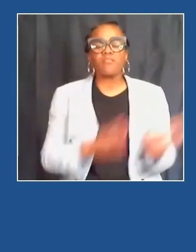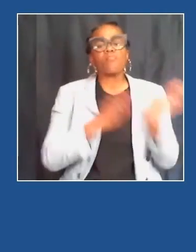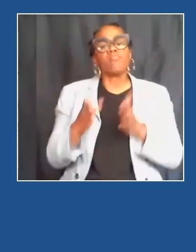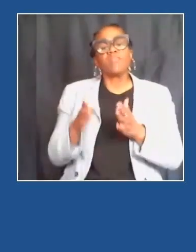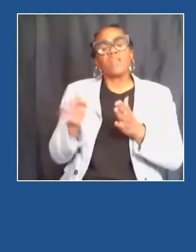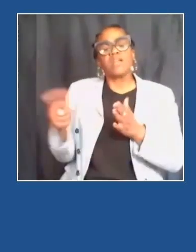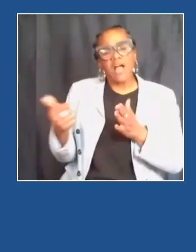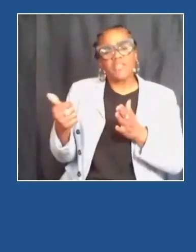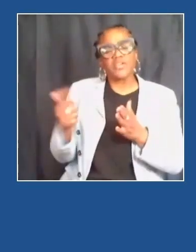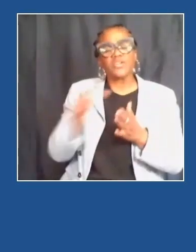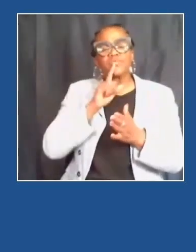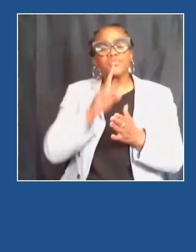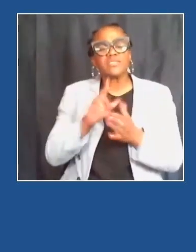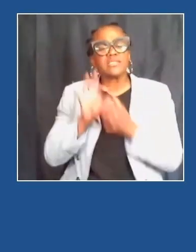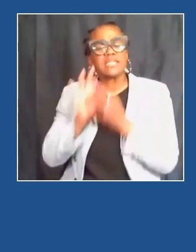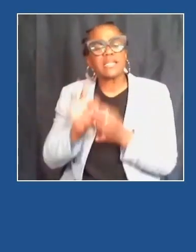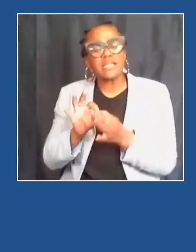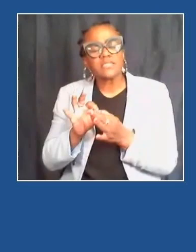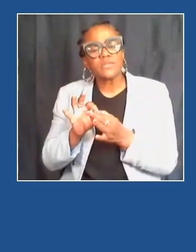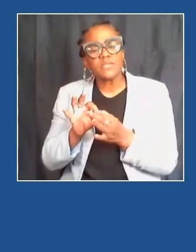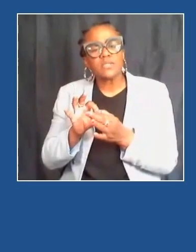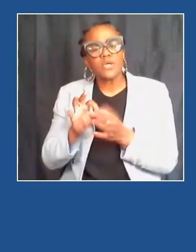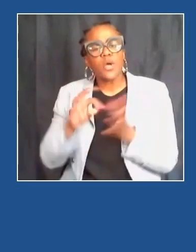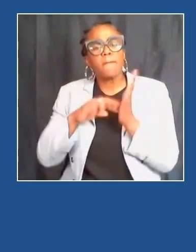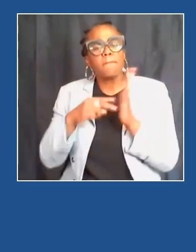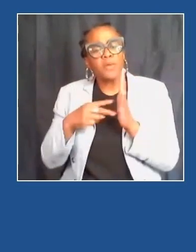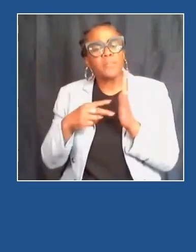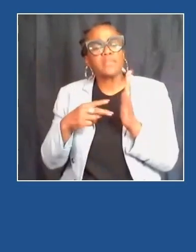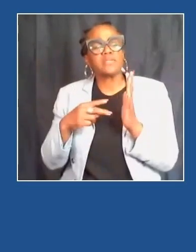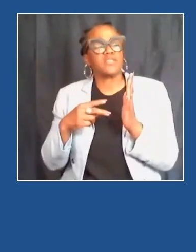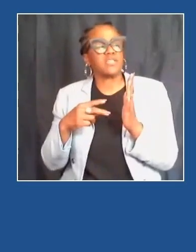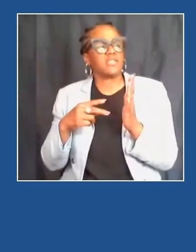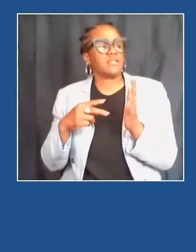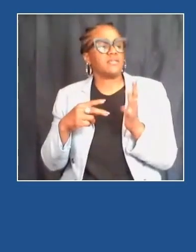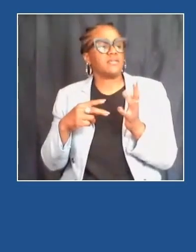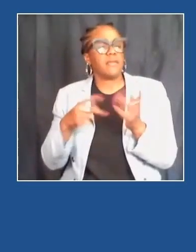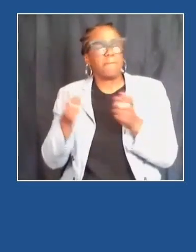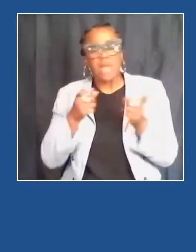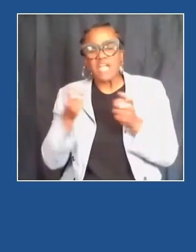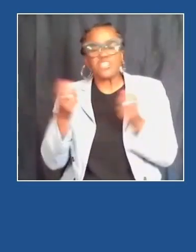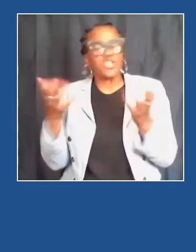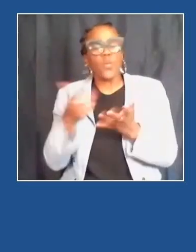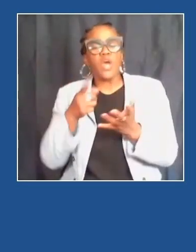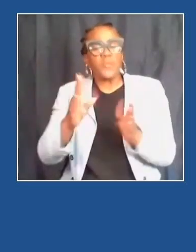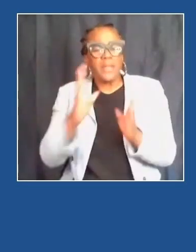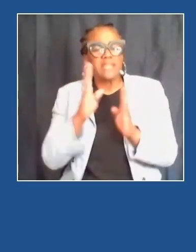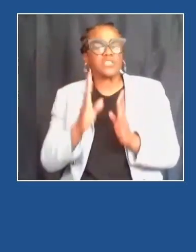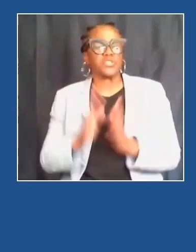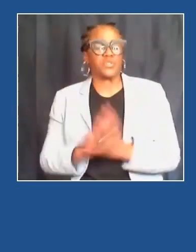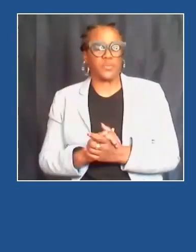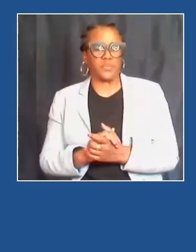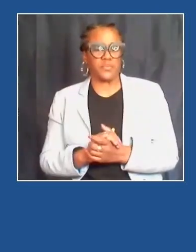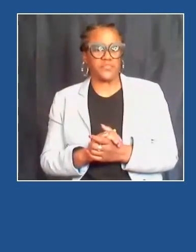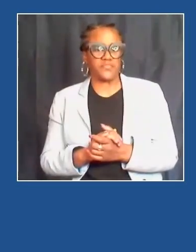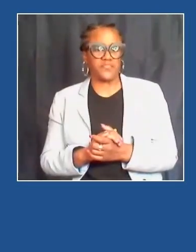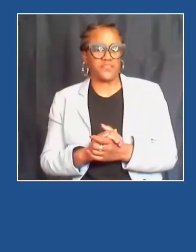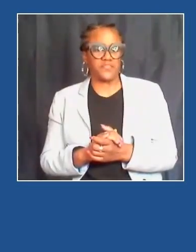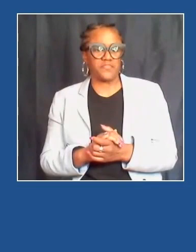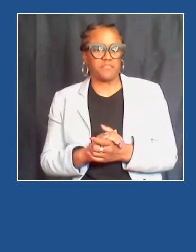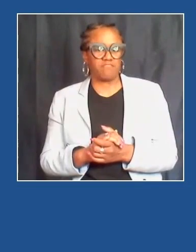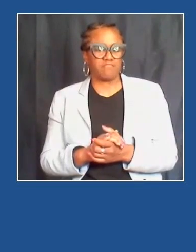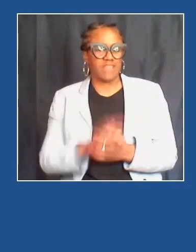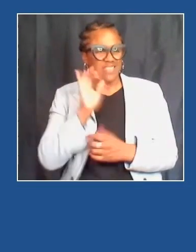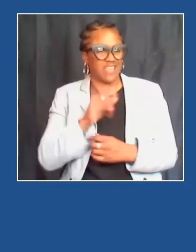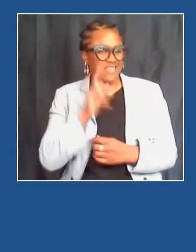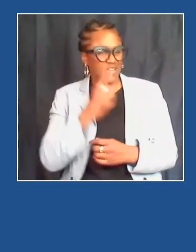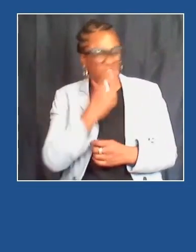Another has to do with purposefully managing what we pay attention to. All right, now that might sound like